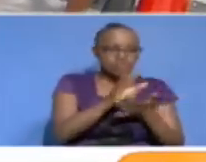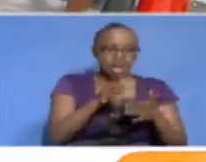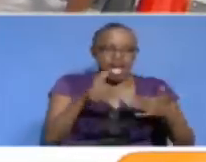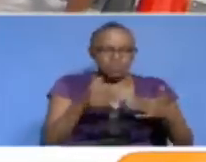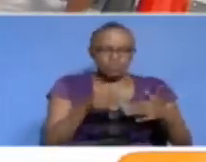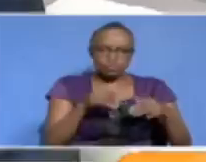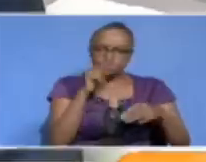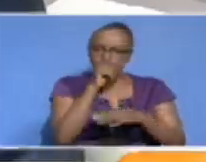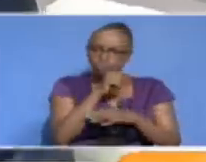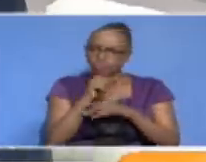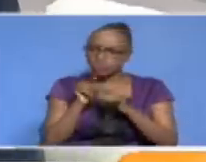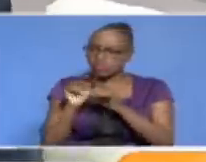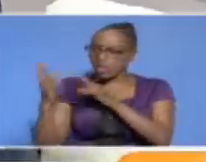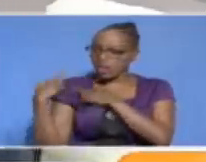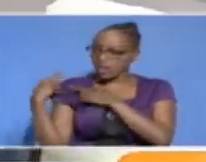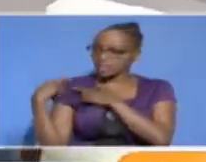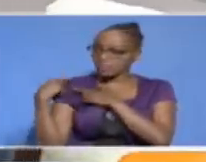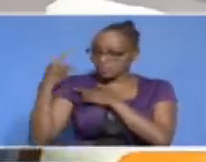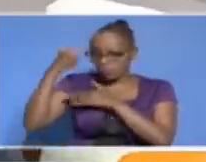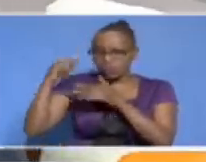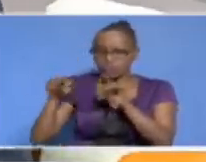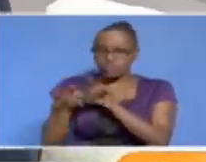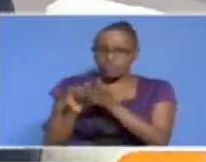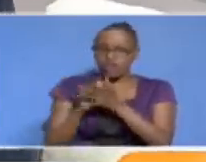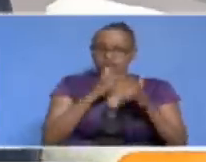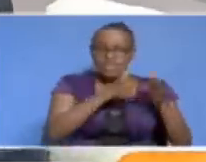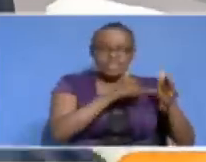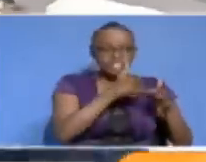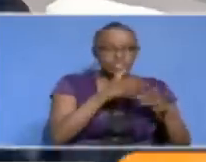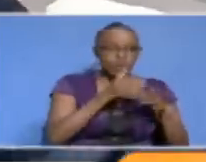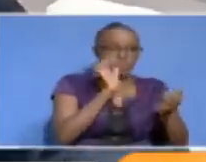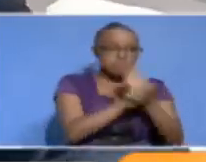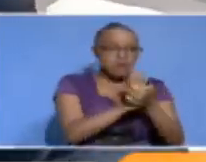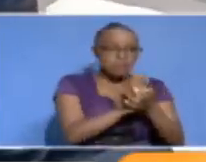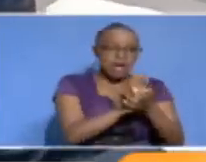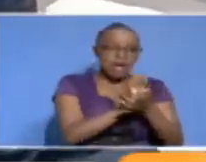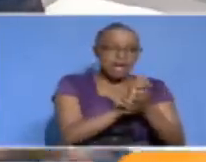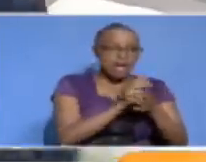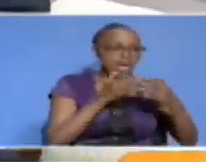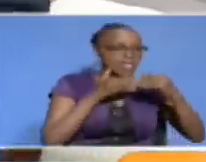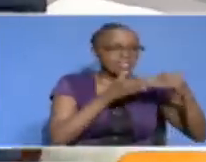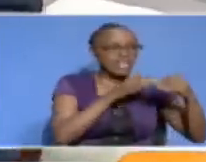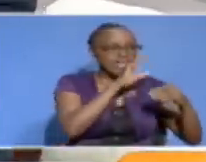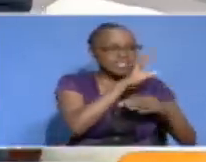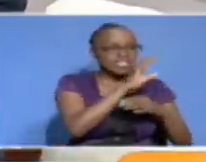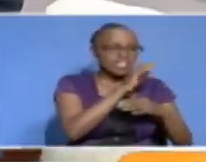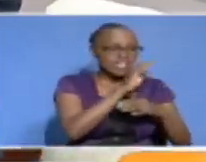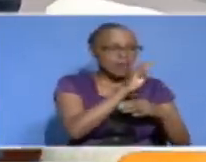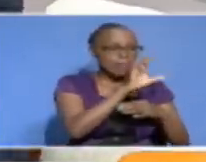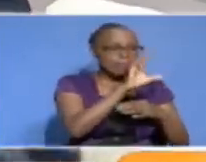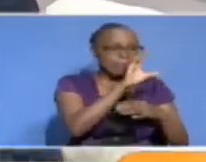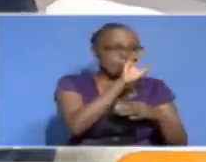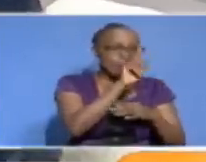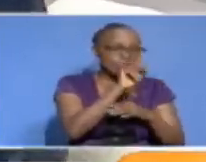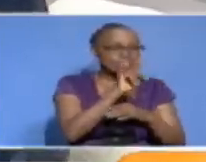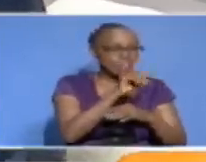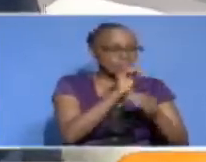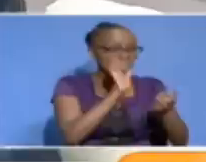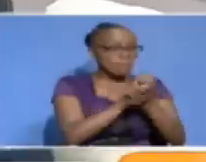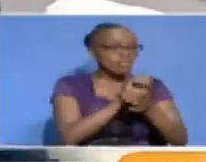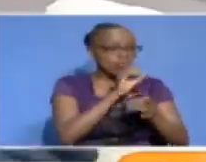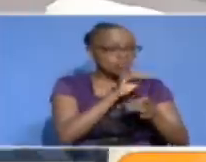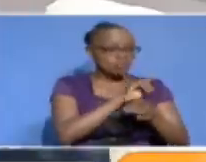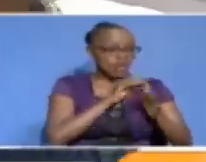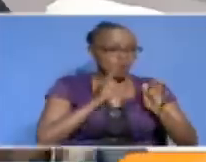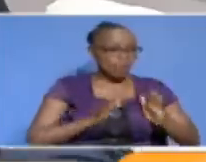Where? Yes. You were in charge of... I went to Nasoleria prison. I was a leader of C block. They're listening even the prison commanders. Yes. Yeah. From